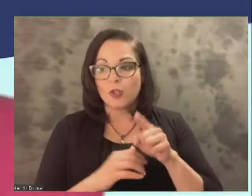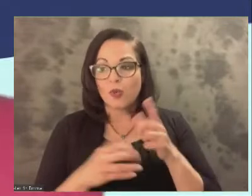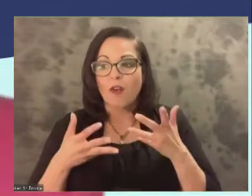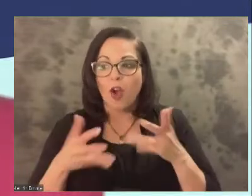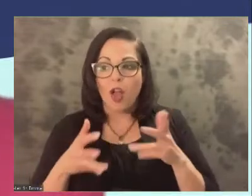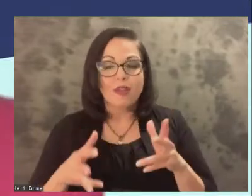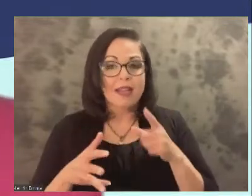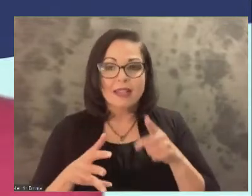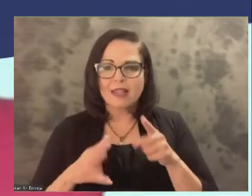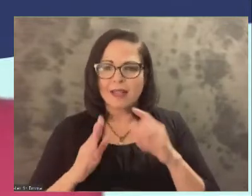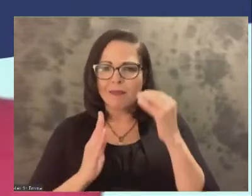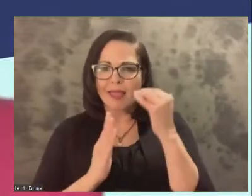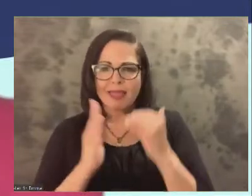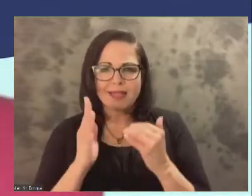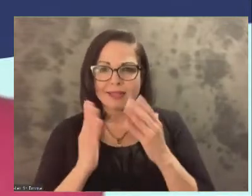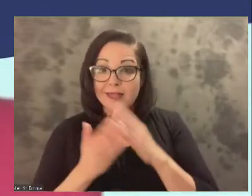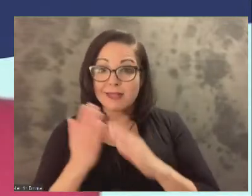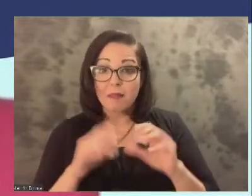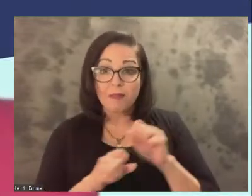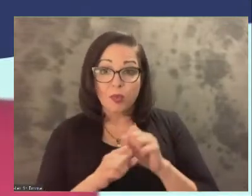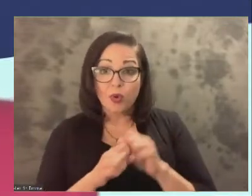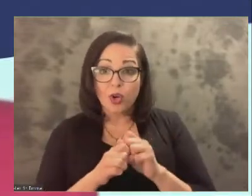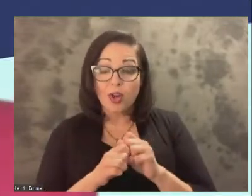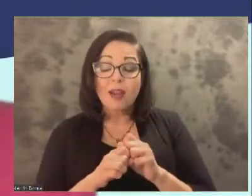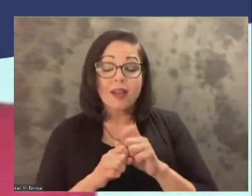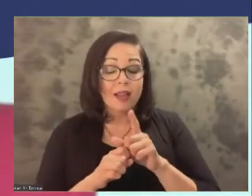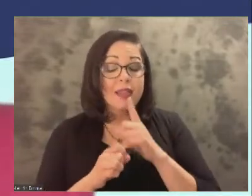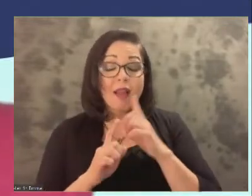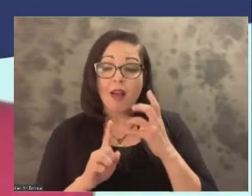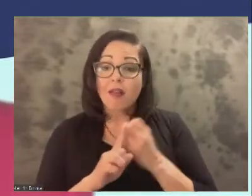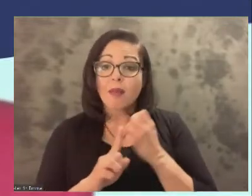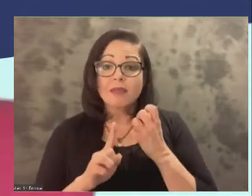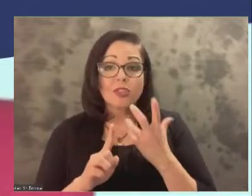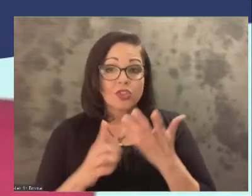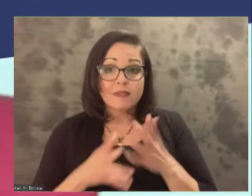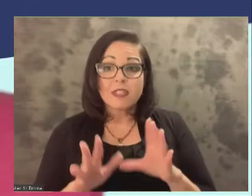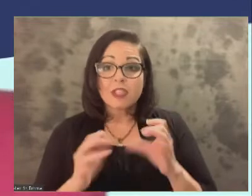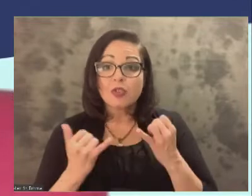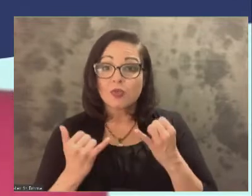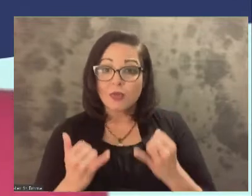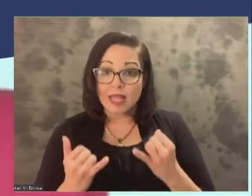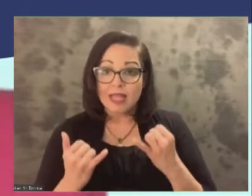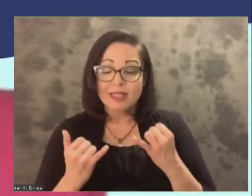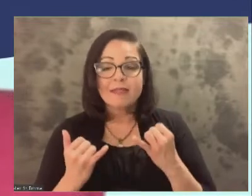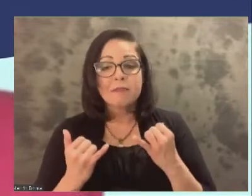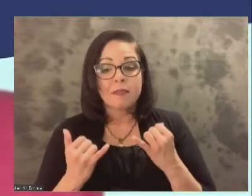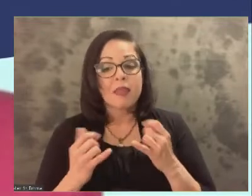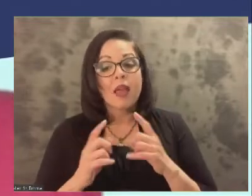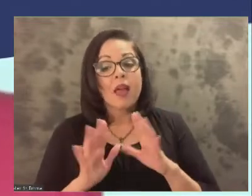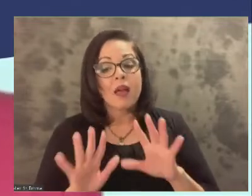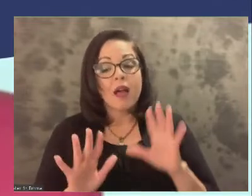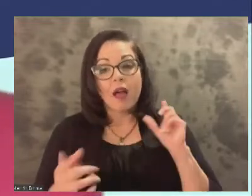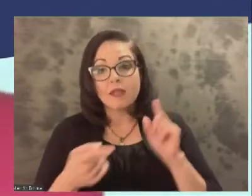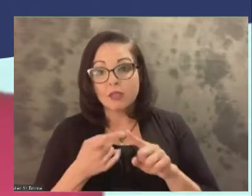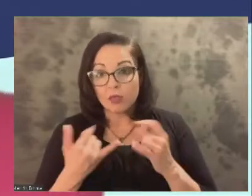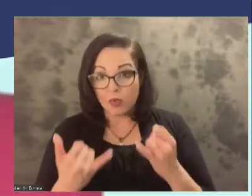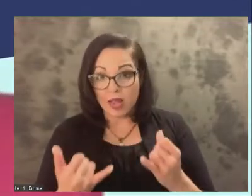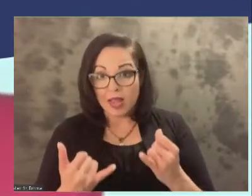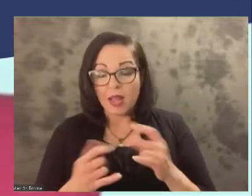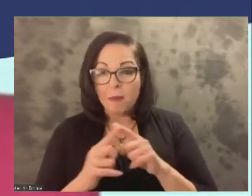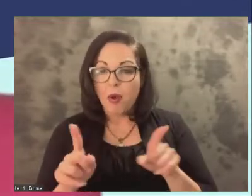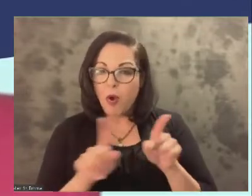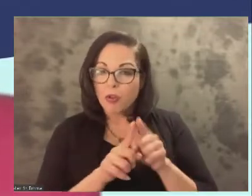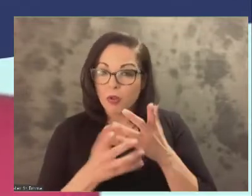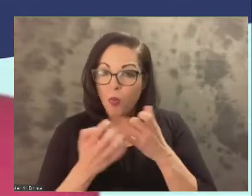already listed some of the work and accomplishments to date. But I also want the public